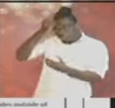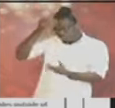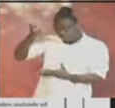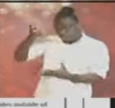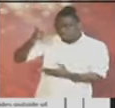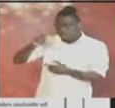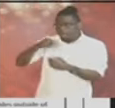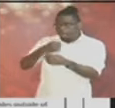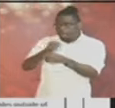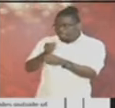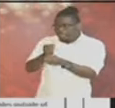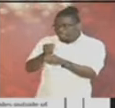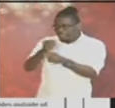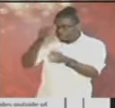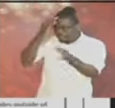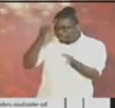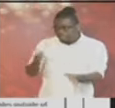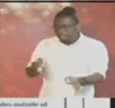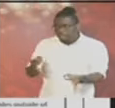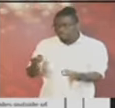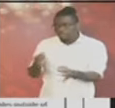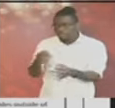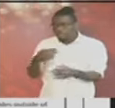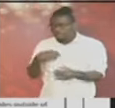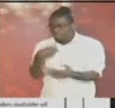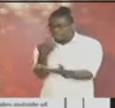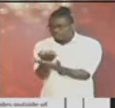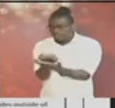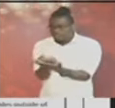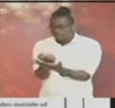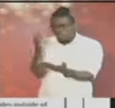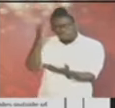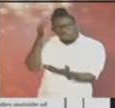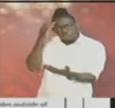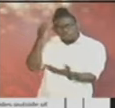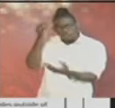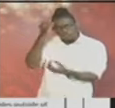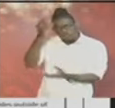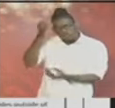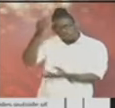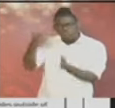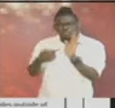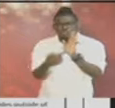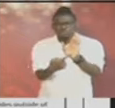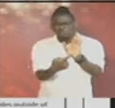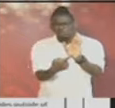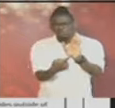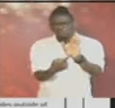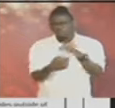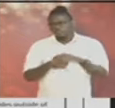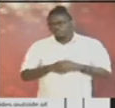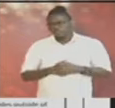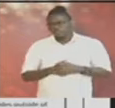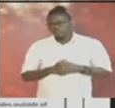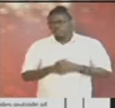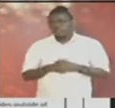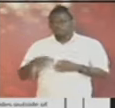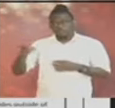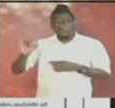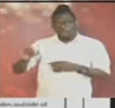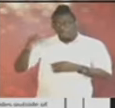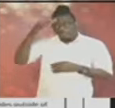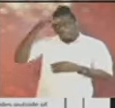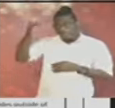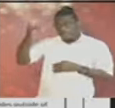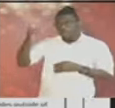of evidence-based decision making. Of course, as we see the linkages, we understand the need for us to continue to practice the guidelines, because it's